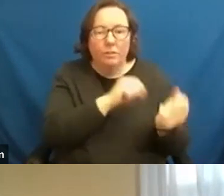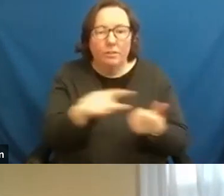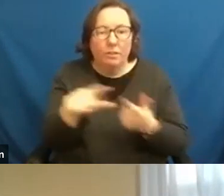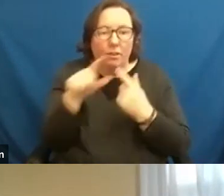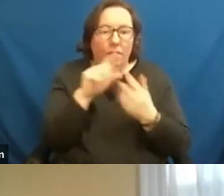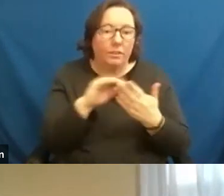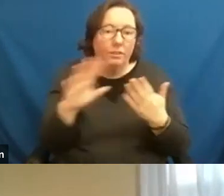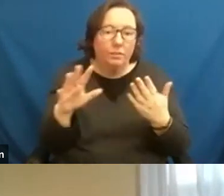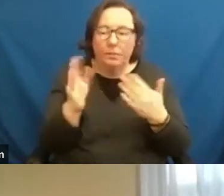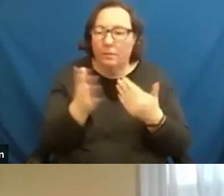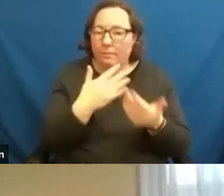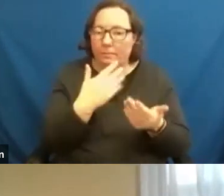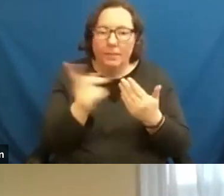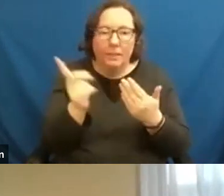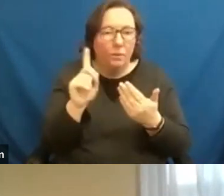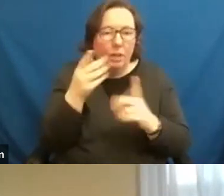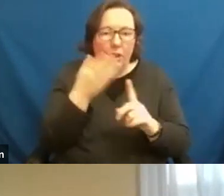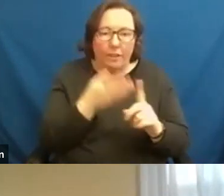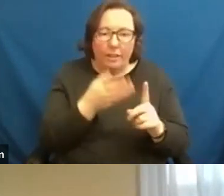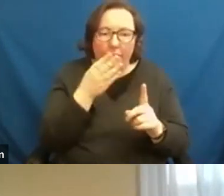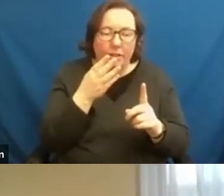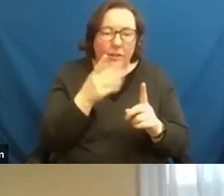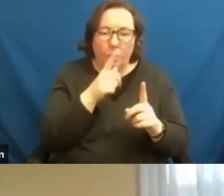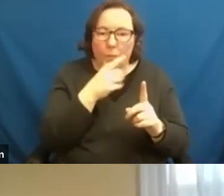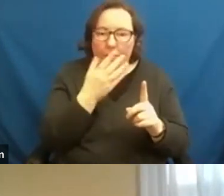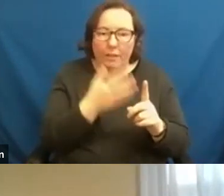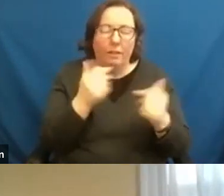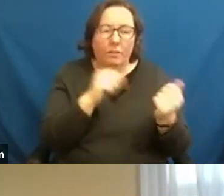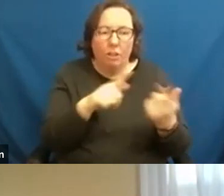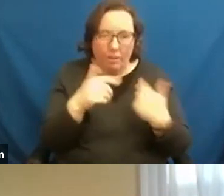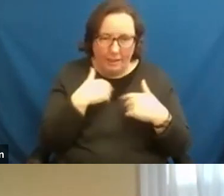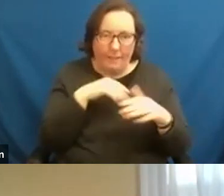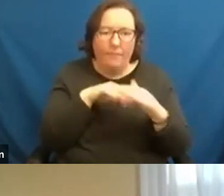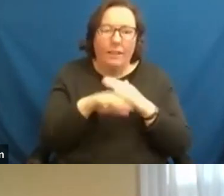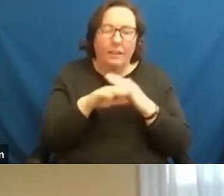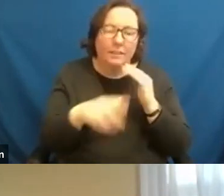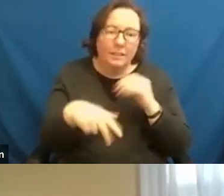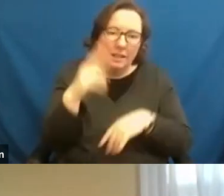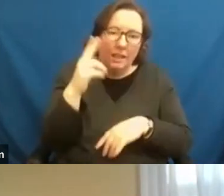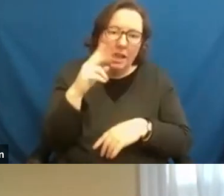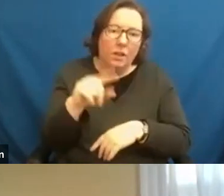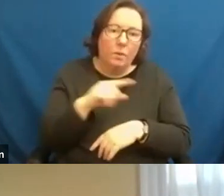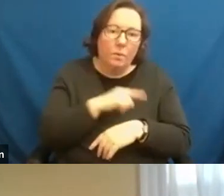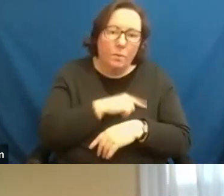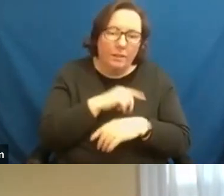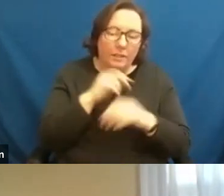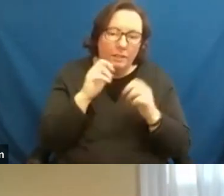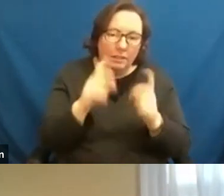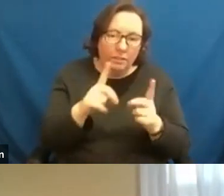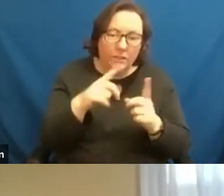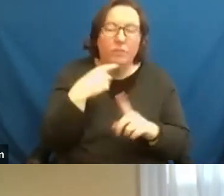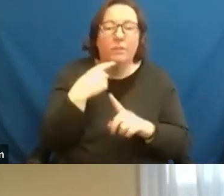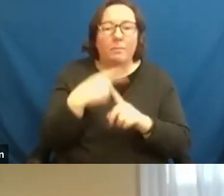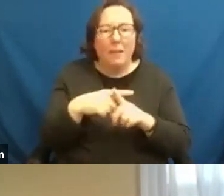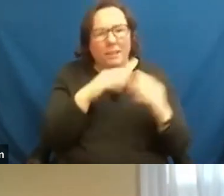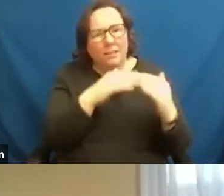students, wherever they may be, have access to quality and